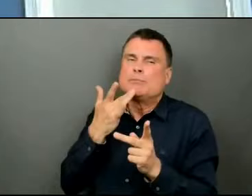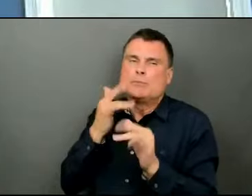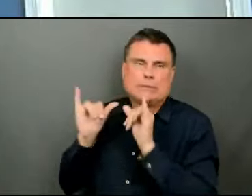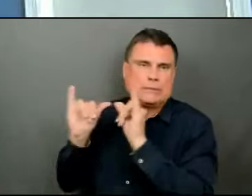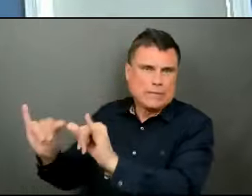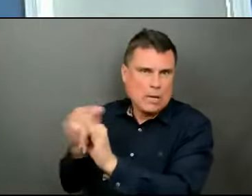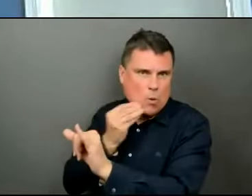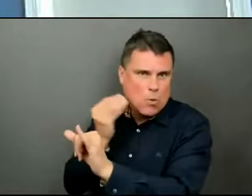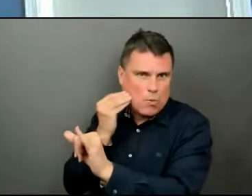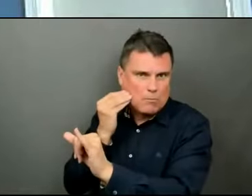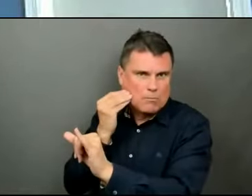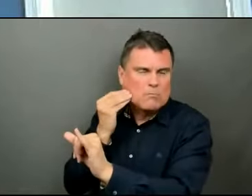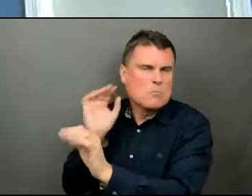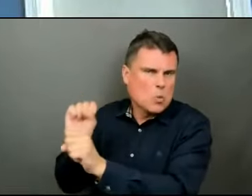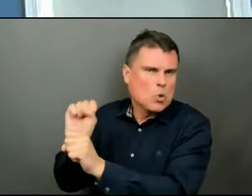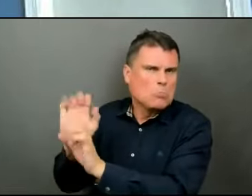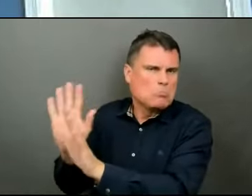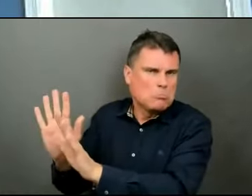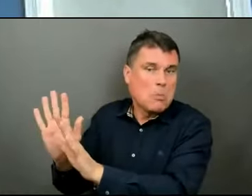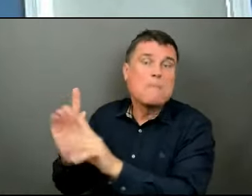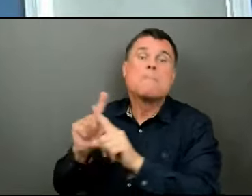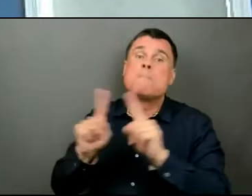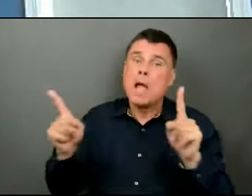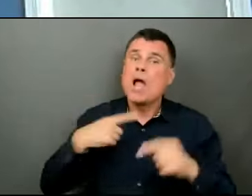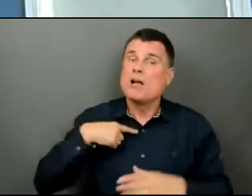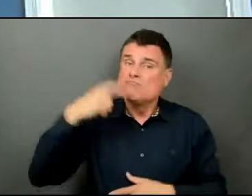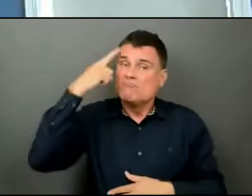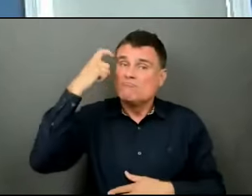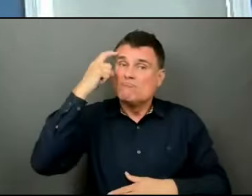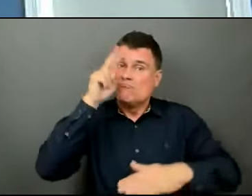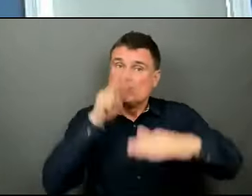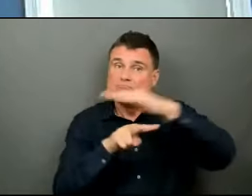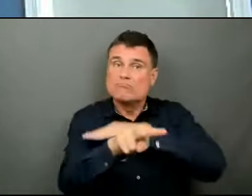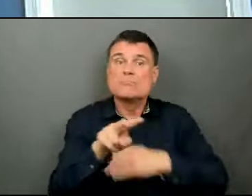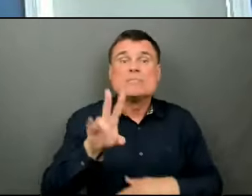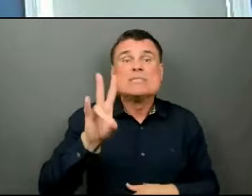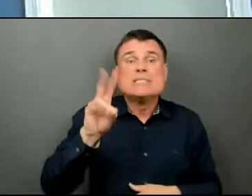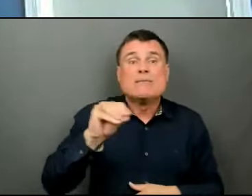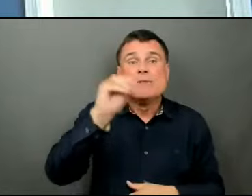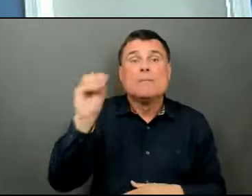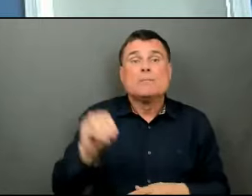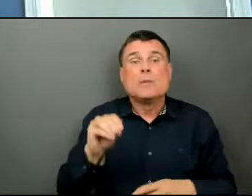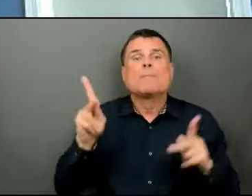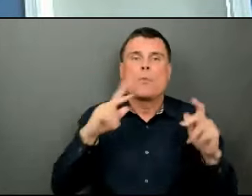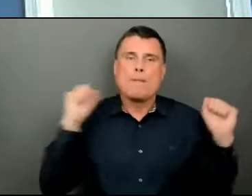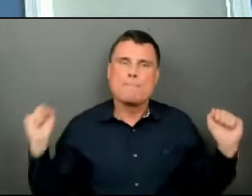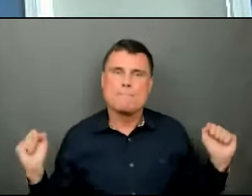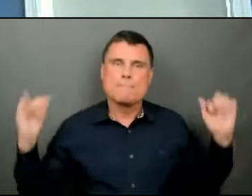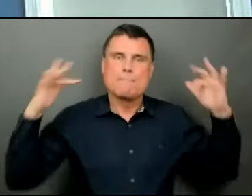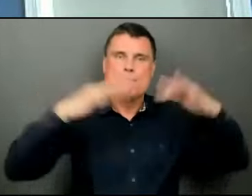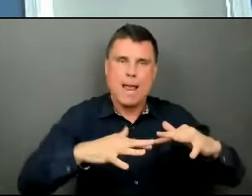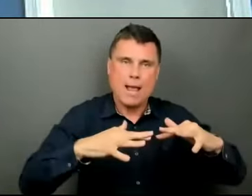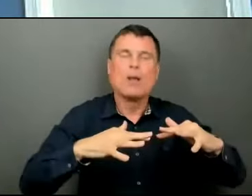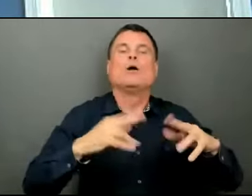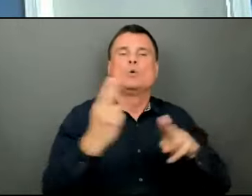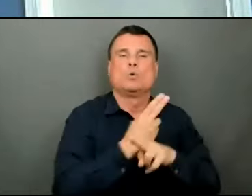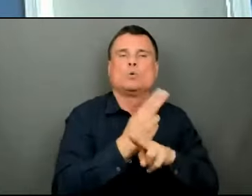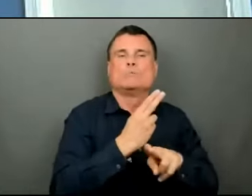of pre-pandemic levels by the end of this year, once the vast majority of this region has been